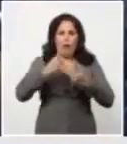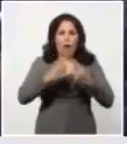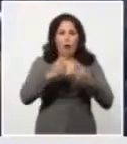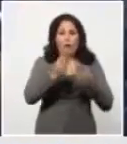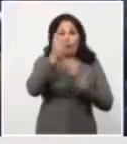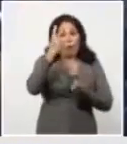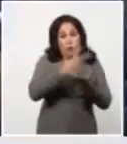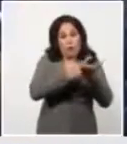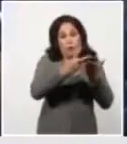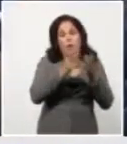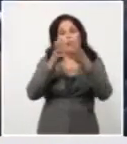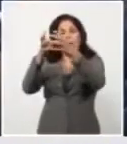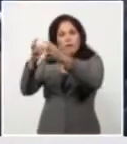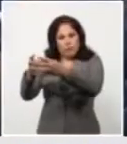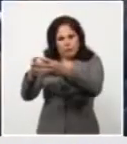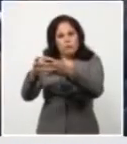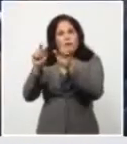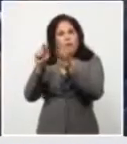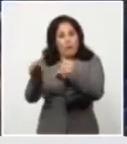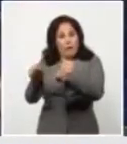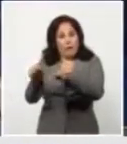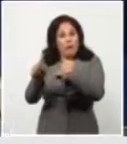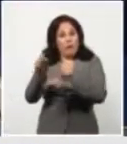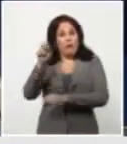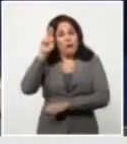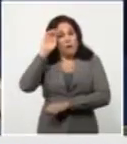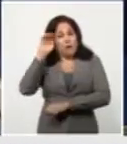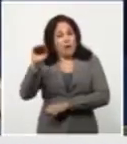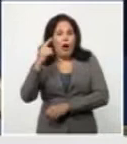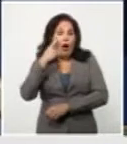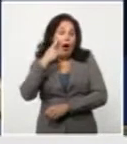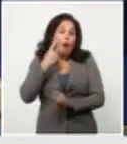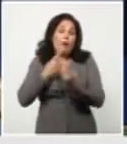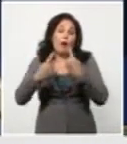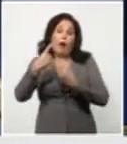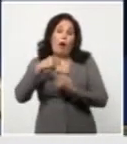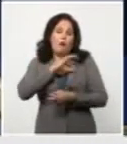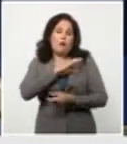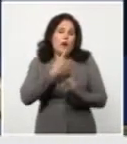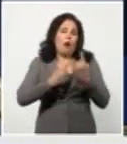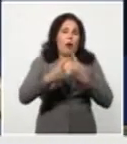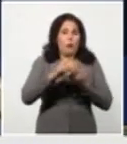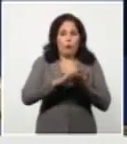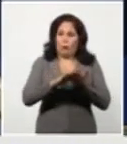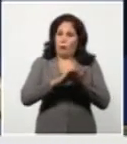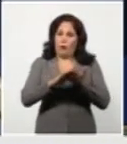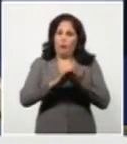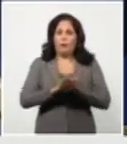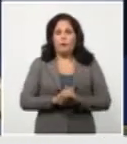customary procedure for everybody who enters the country from abroad.